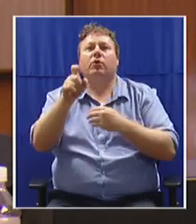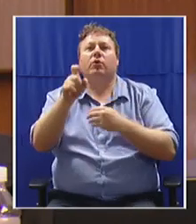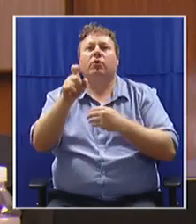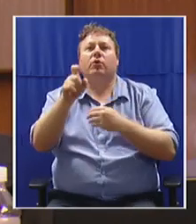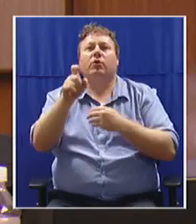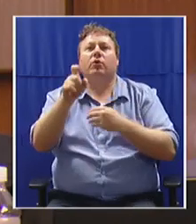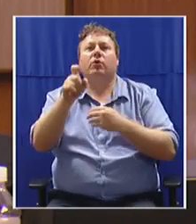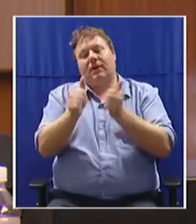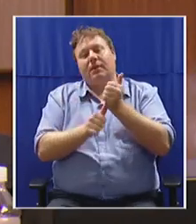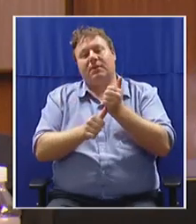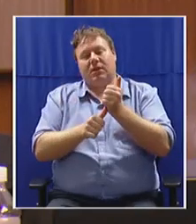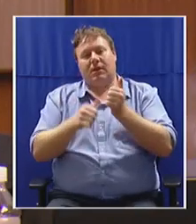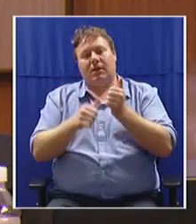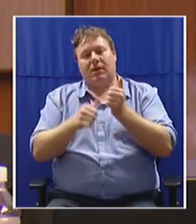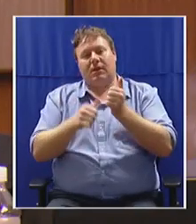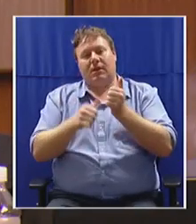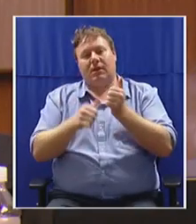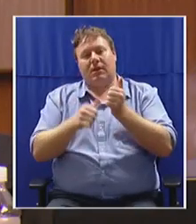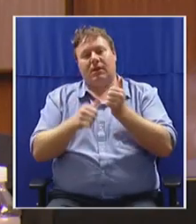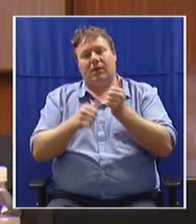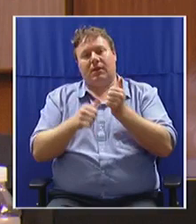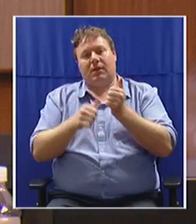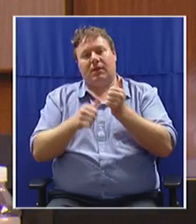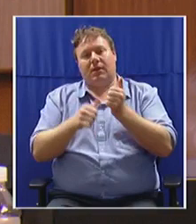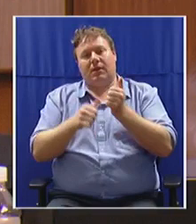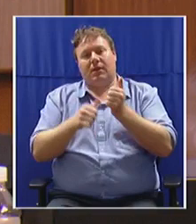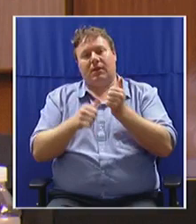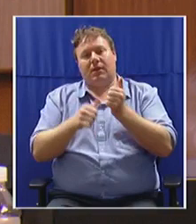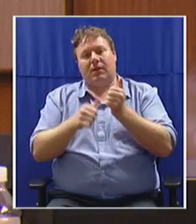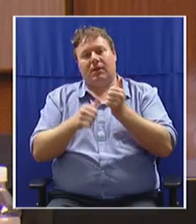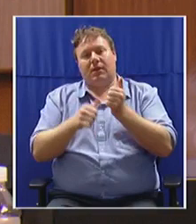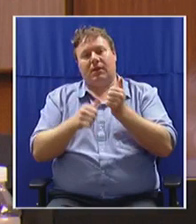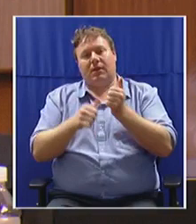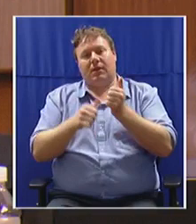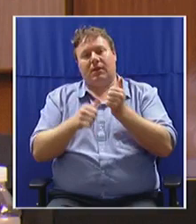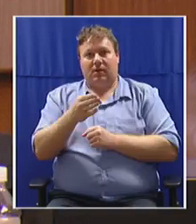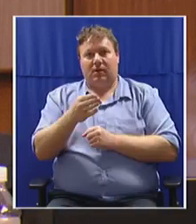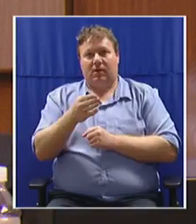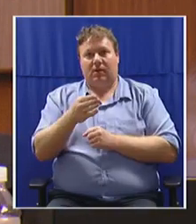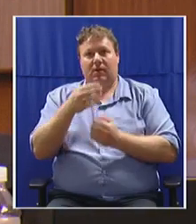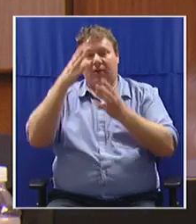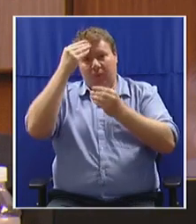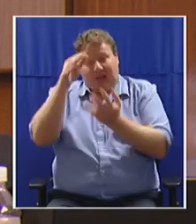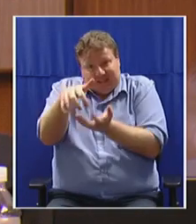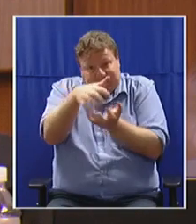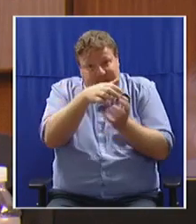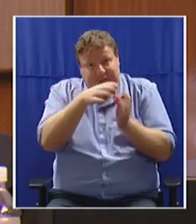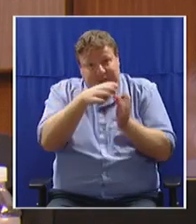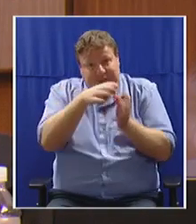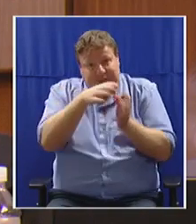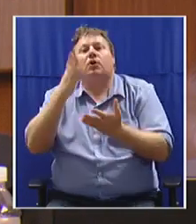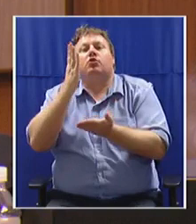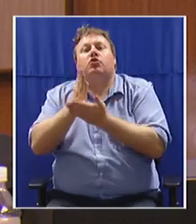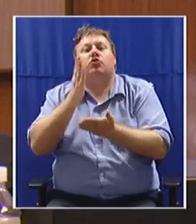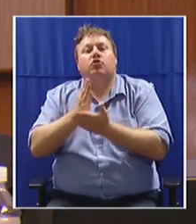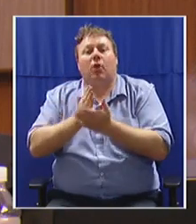Deputy President, what are you going to do to ensure that we have a more effective intelligence to prevent the looting of